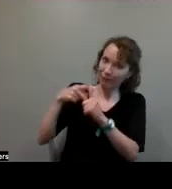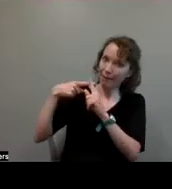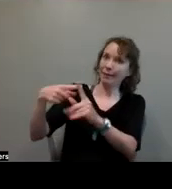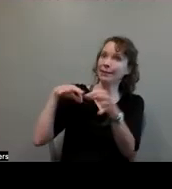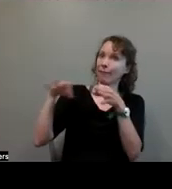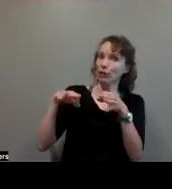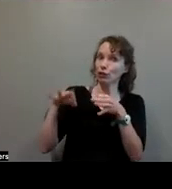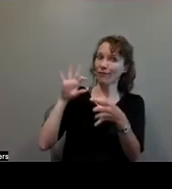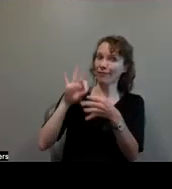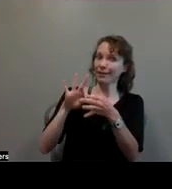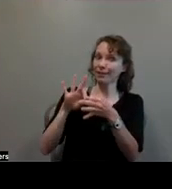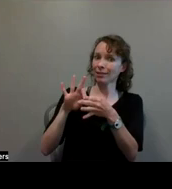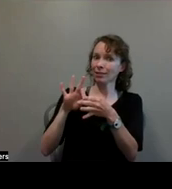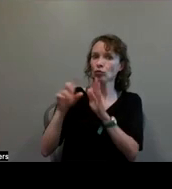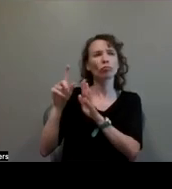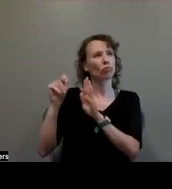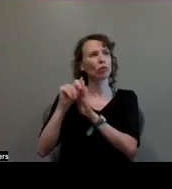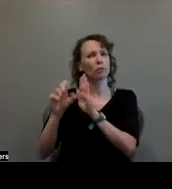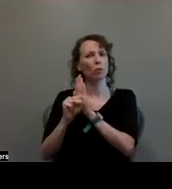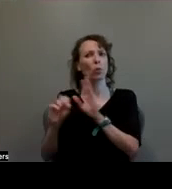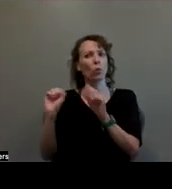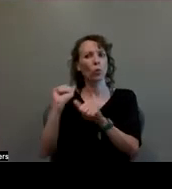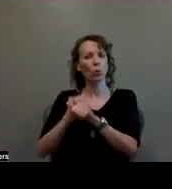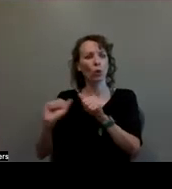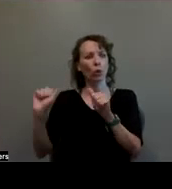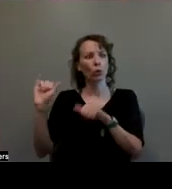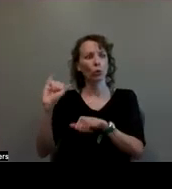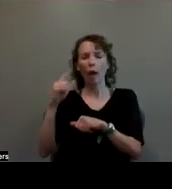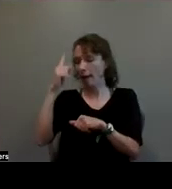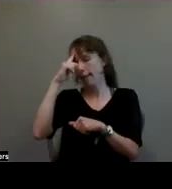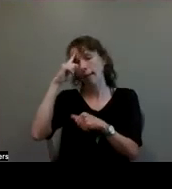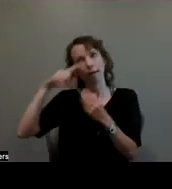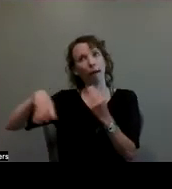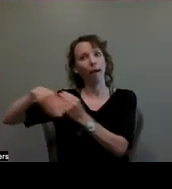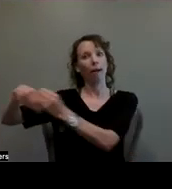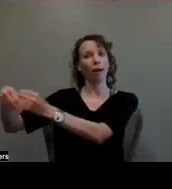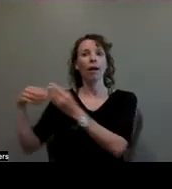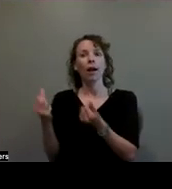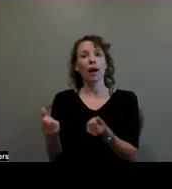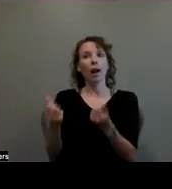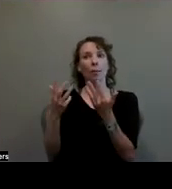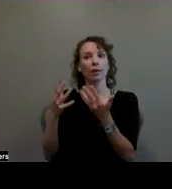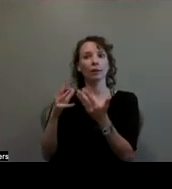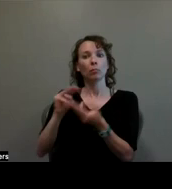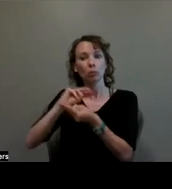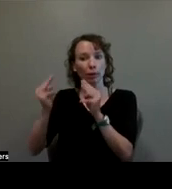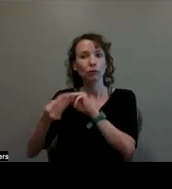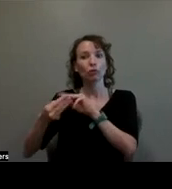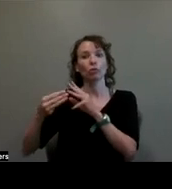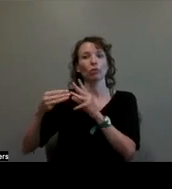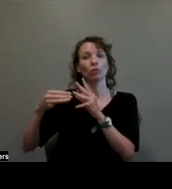well. I think they expanded quite a bit the number of mutational scanning data sets used for